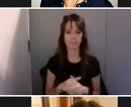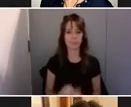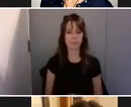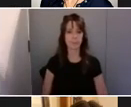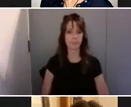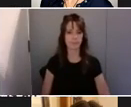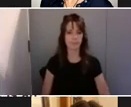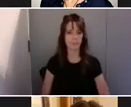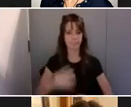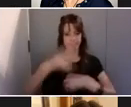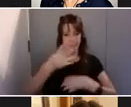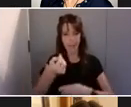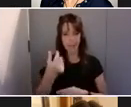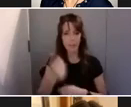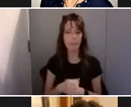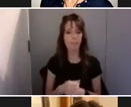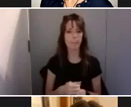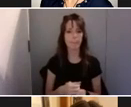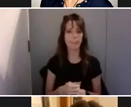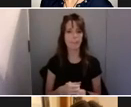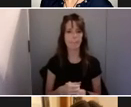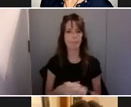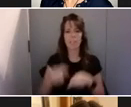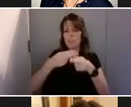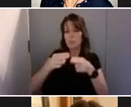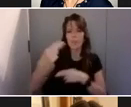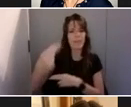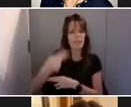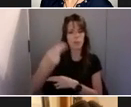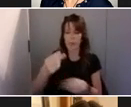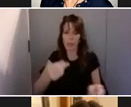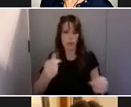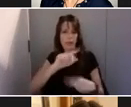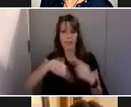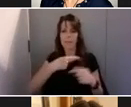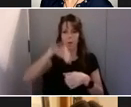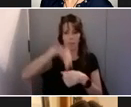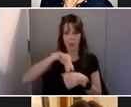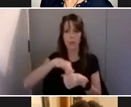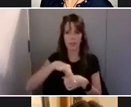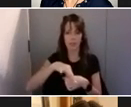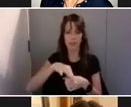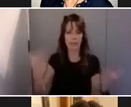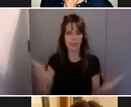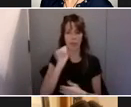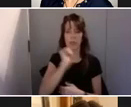Take you down here, back over to just a brief history very quickly about voting in